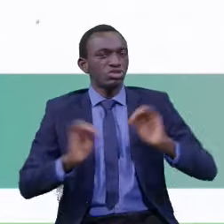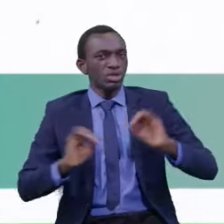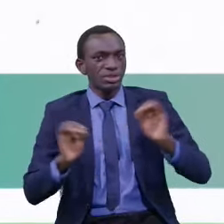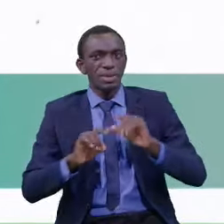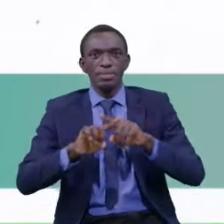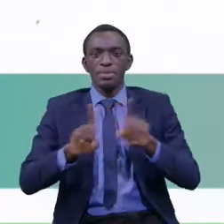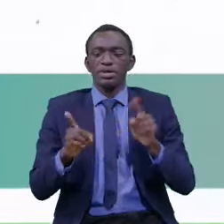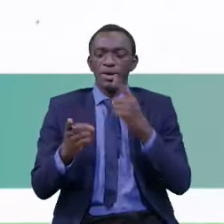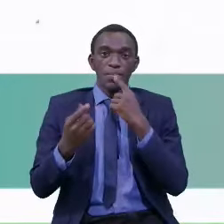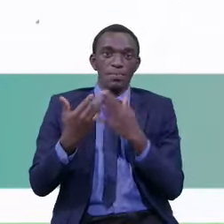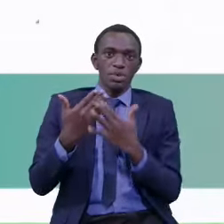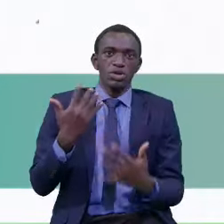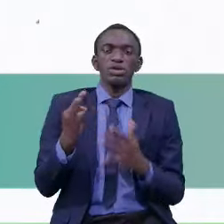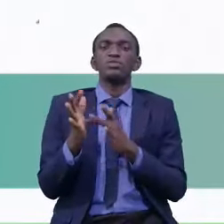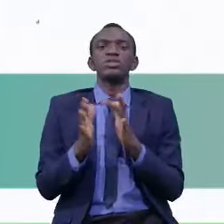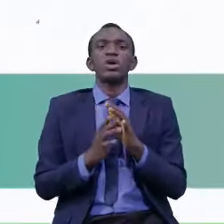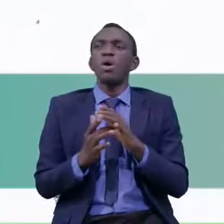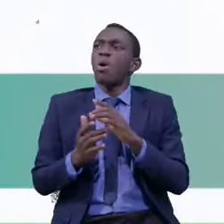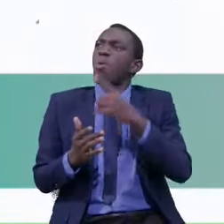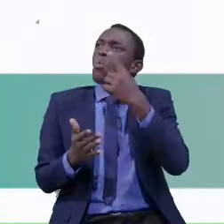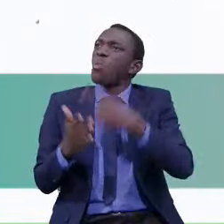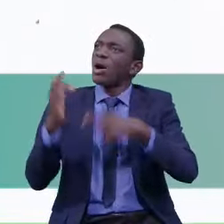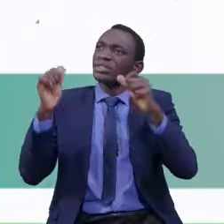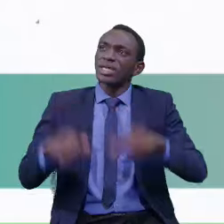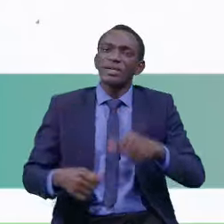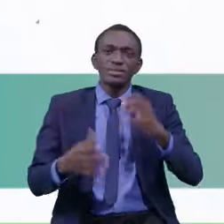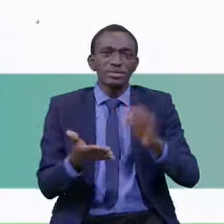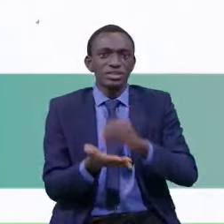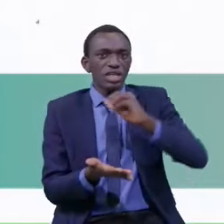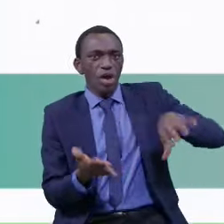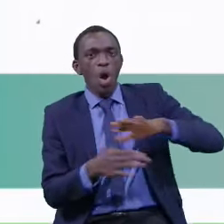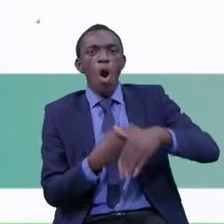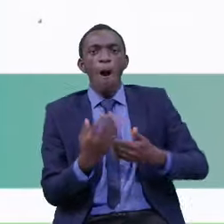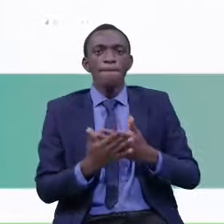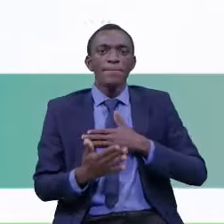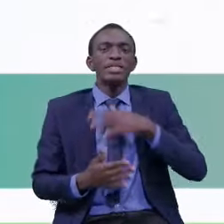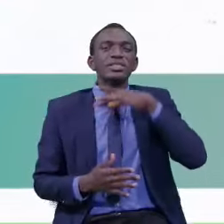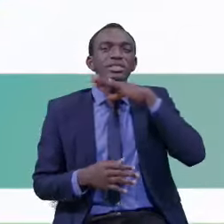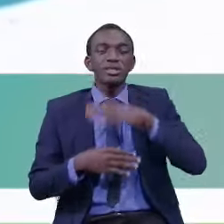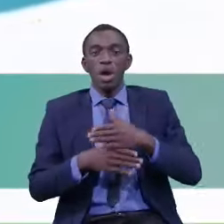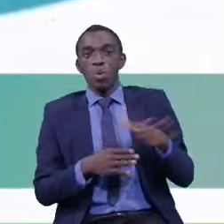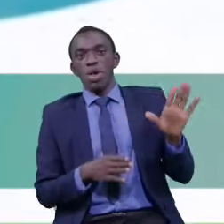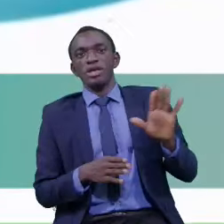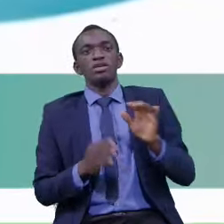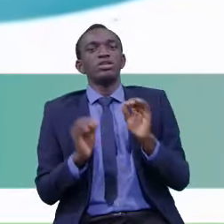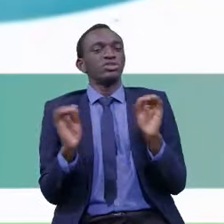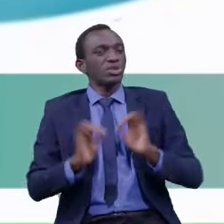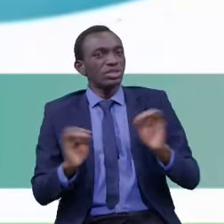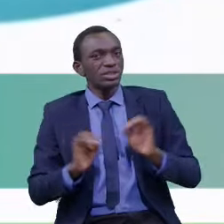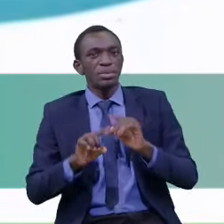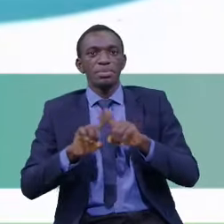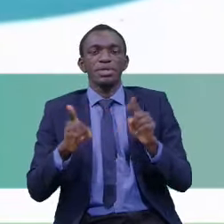can take all my stain away? Nothing but the blood of Jesus. Oh, precious is